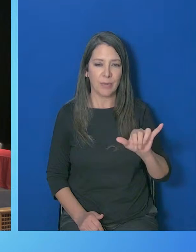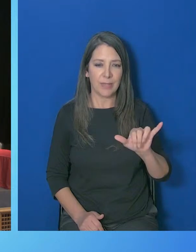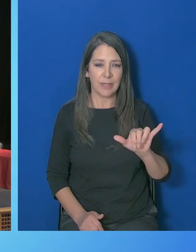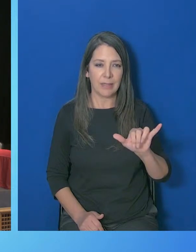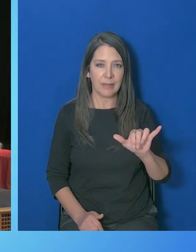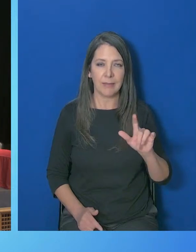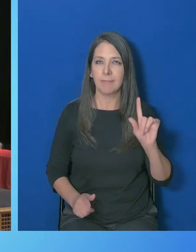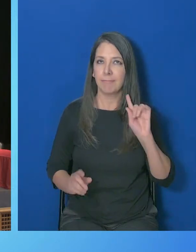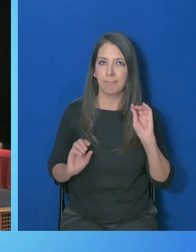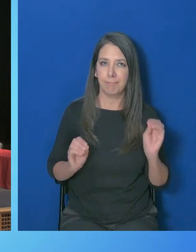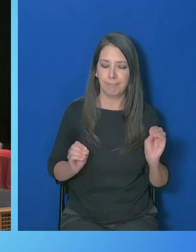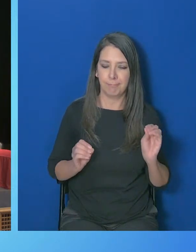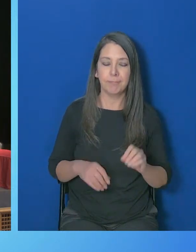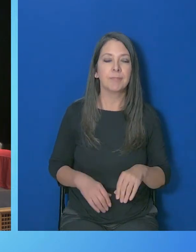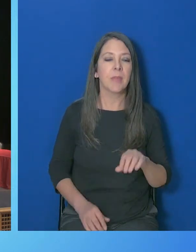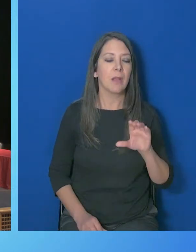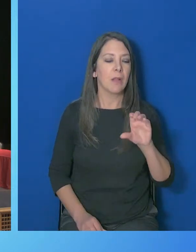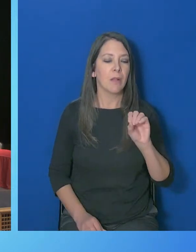Colette Chapman?